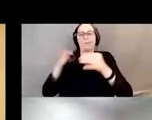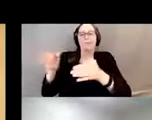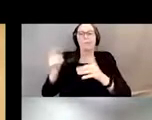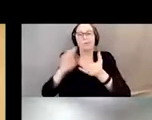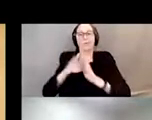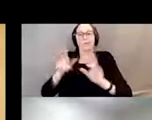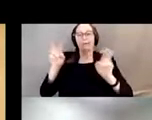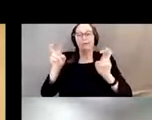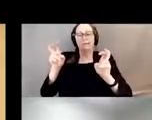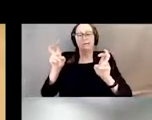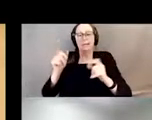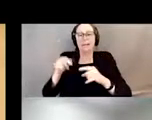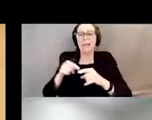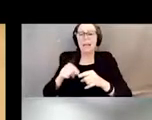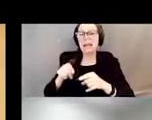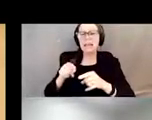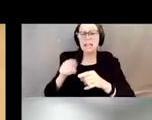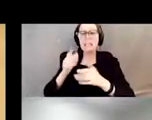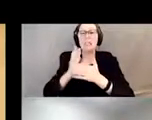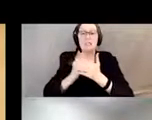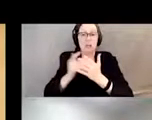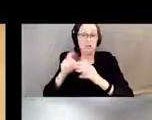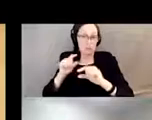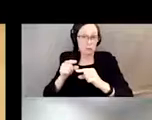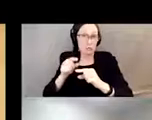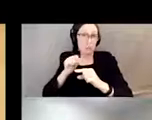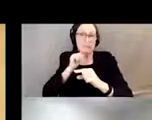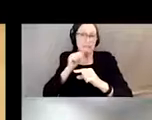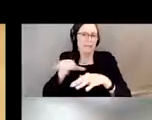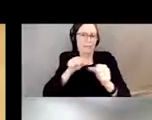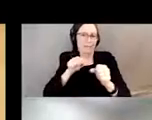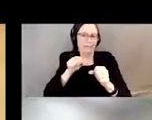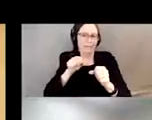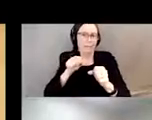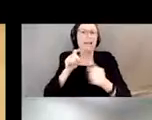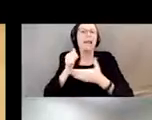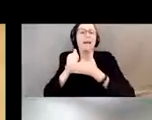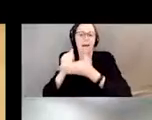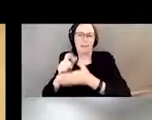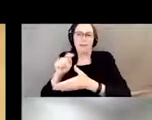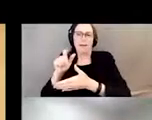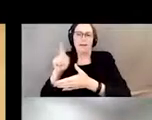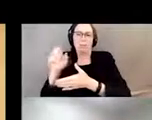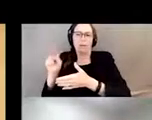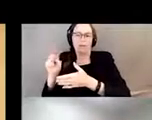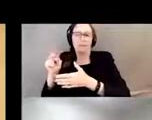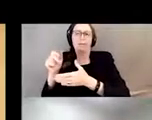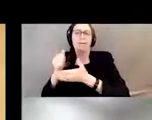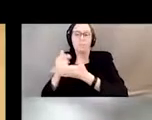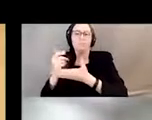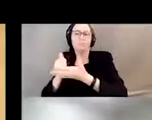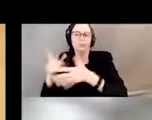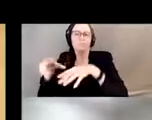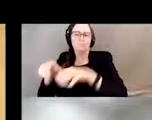Al-Qaeda, doesn't leave. Some of it stays behind to help the Taliban take control of Afghanistan. Another group